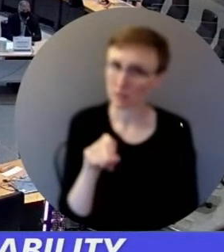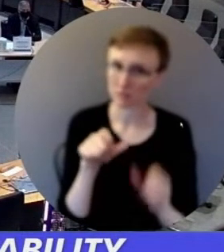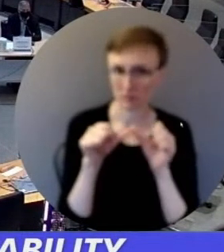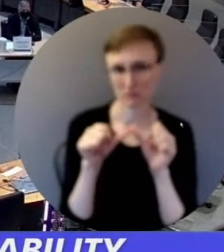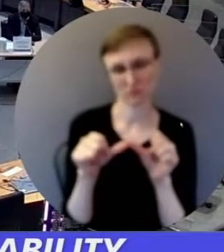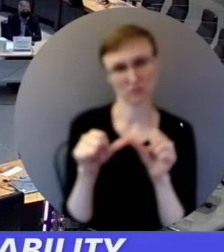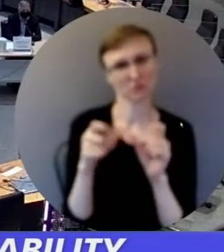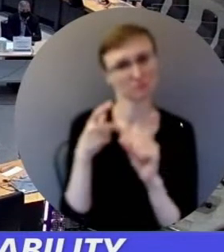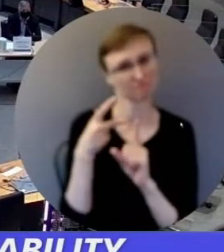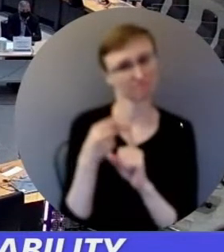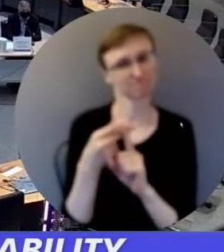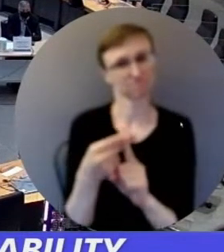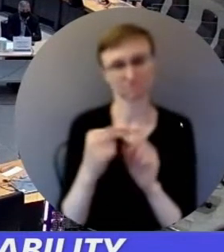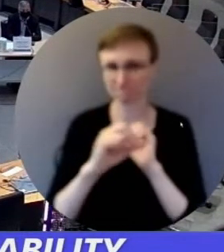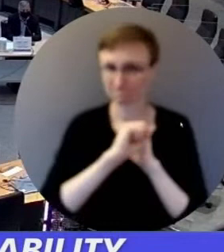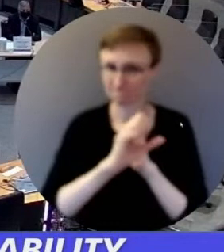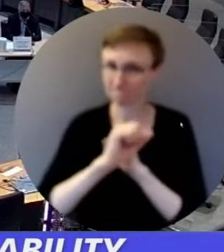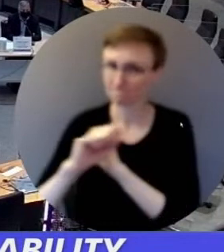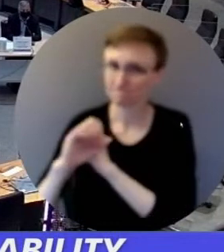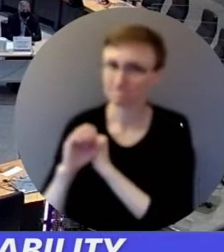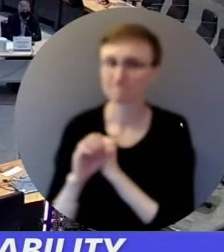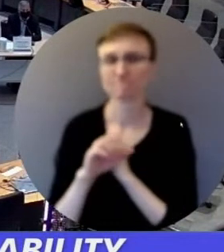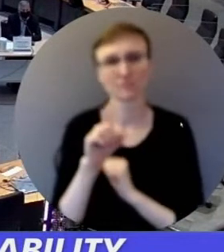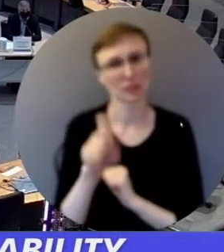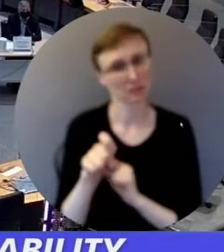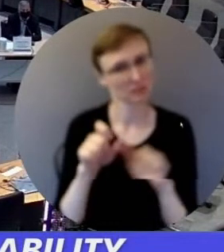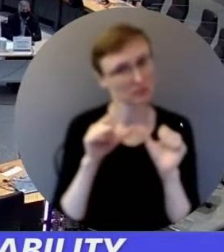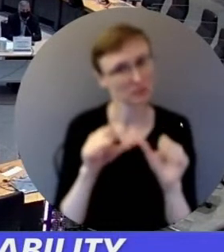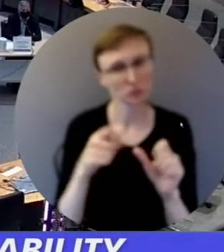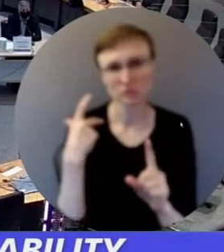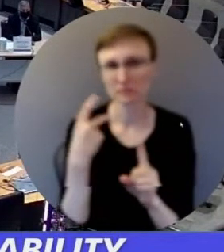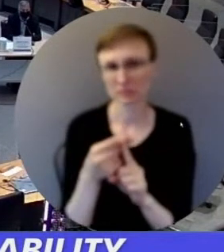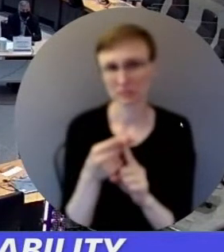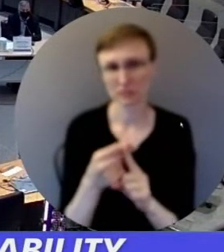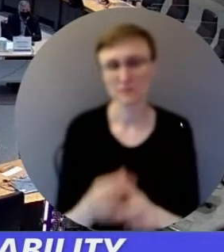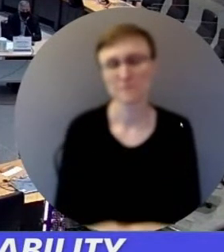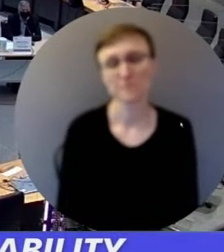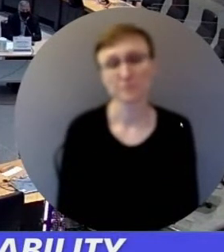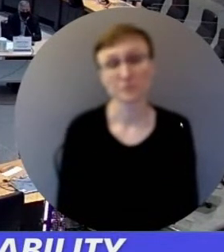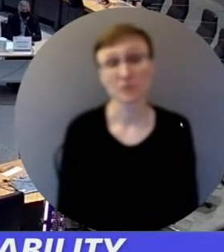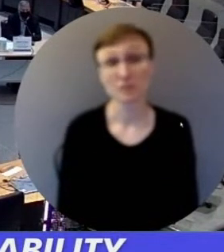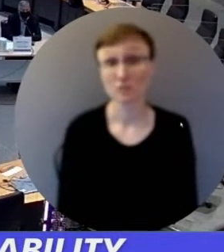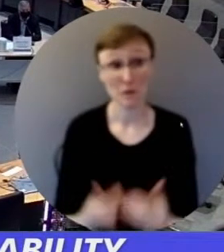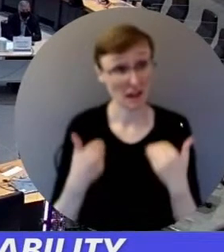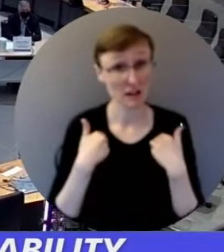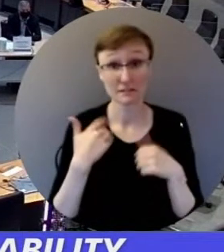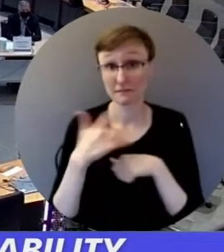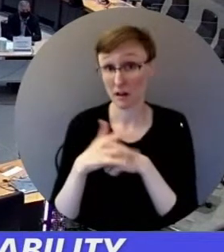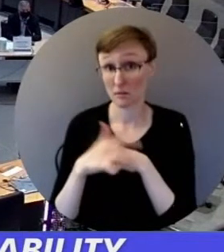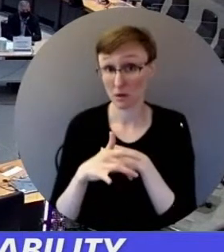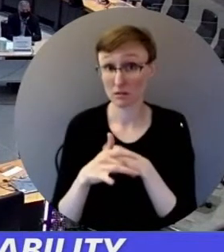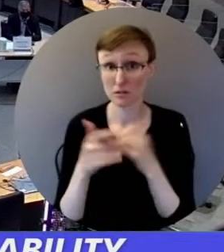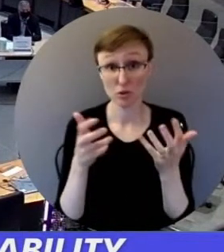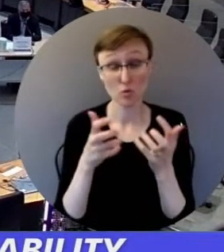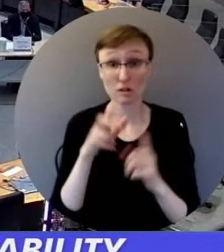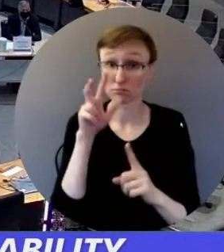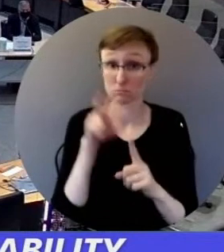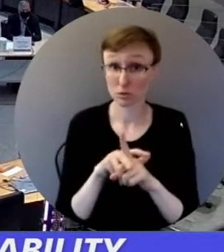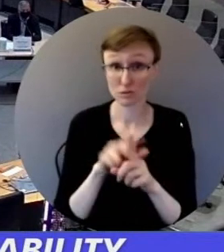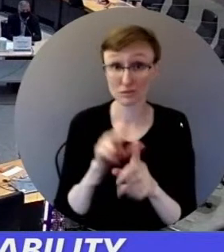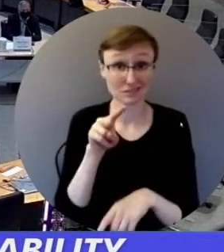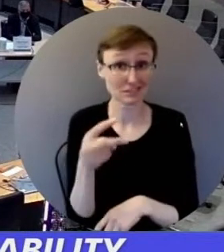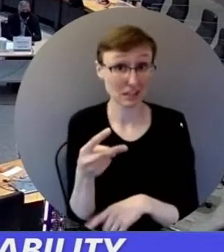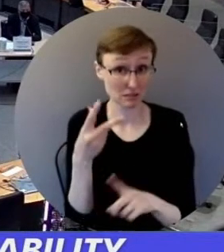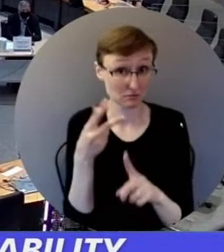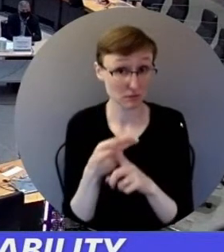campaign. Like we said earlier, we have some openings, so if we want to make an appointment for your second dose, please go ahead.